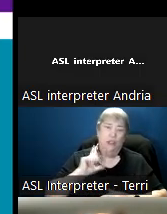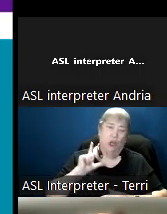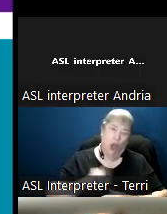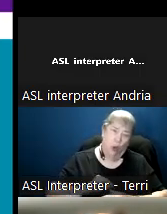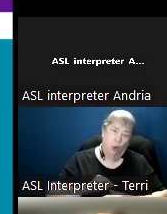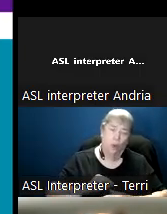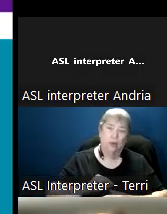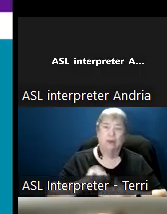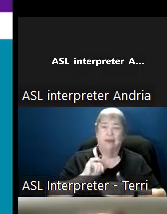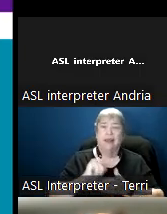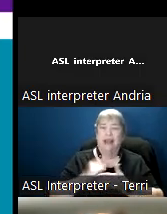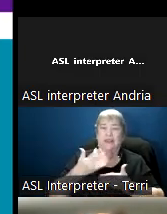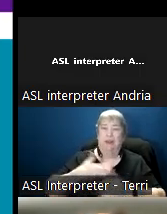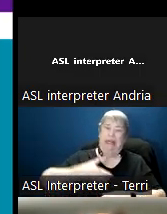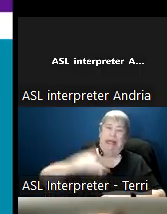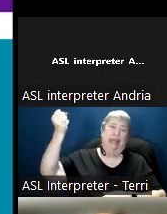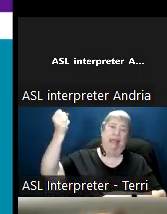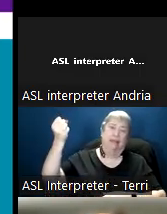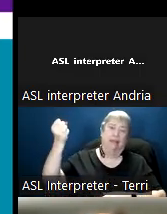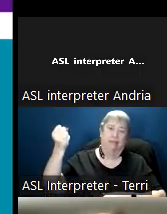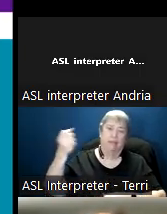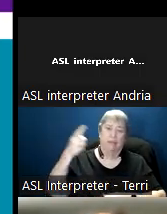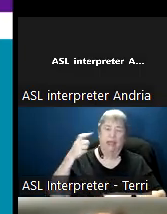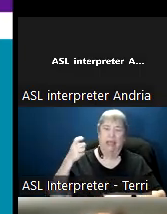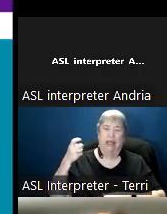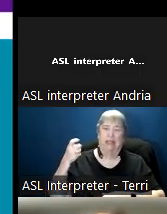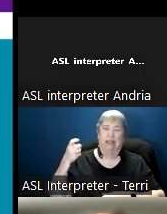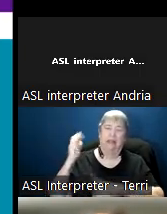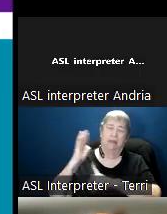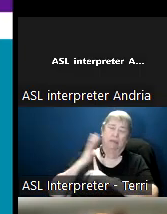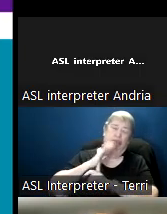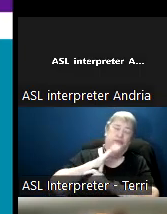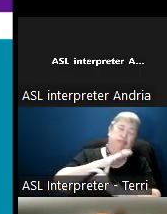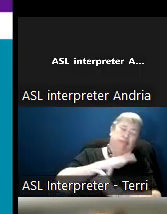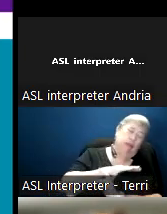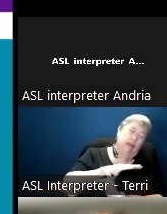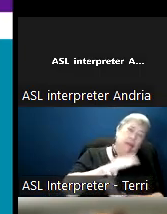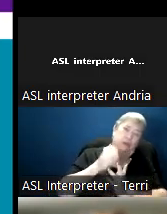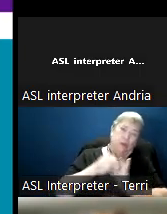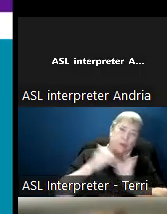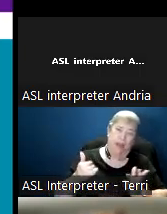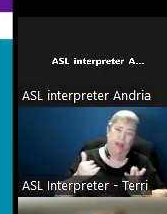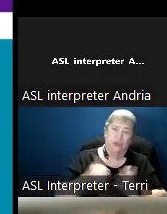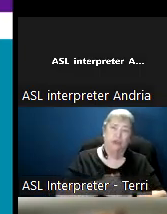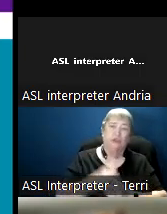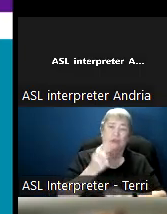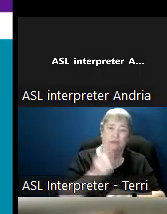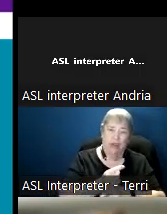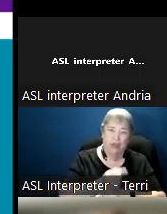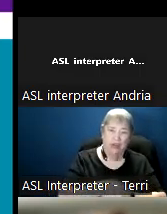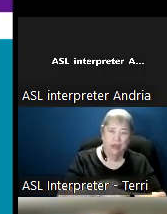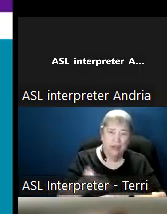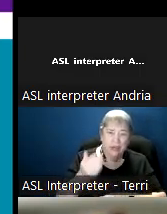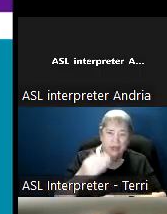taken away from them. Their self-esteem has been taken away from them because they've been beat down so much. Antonio.